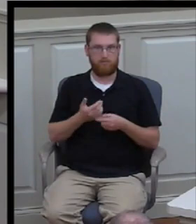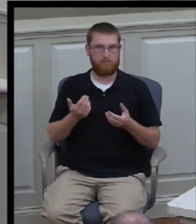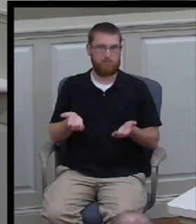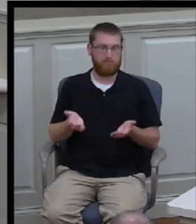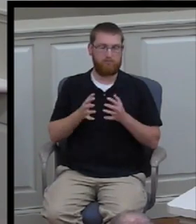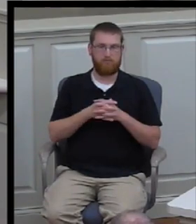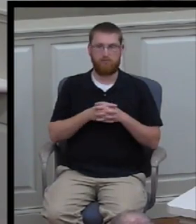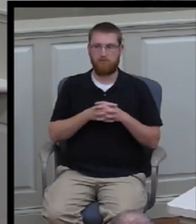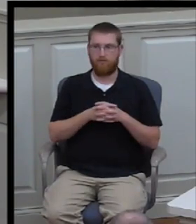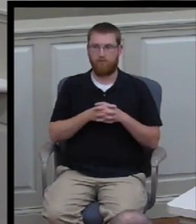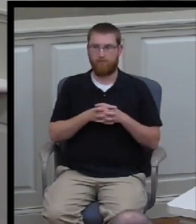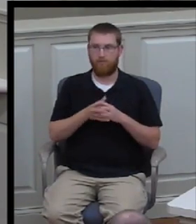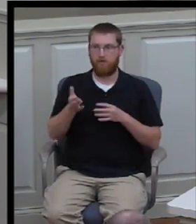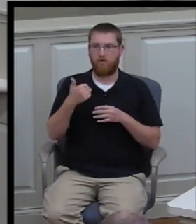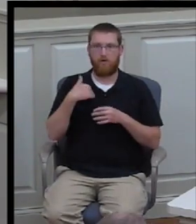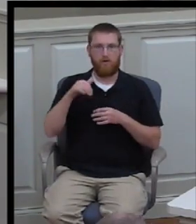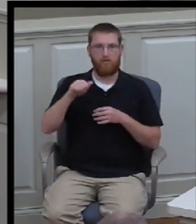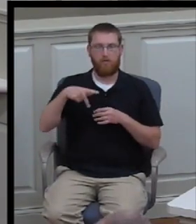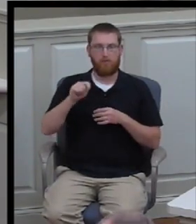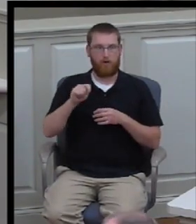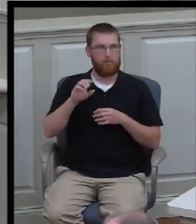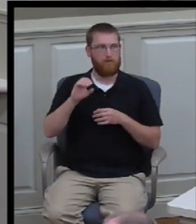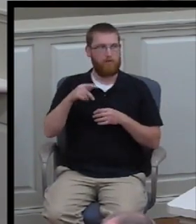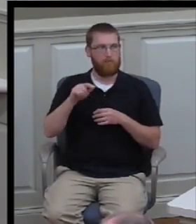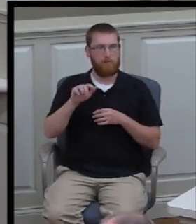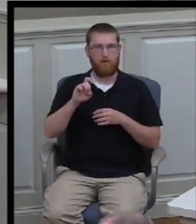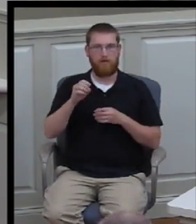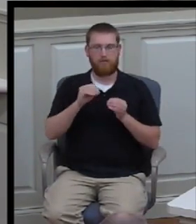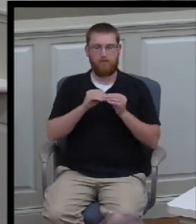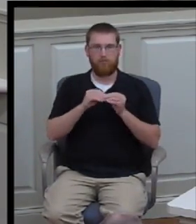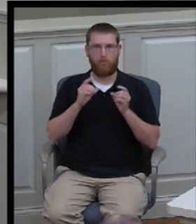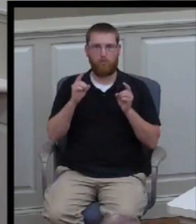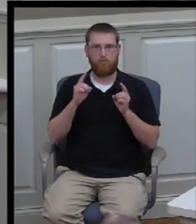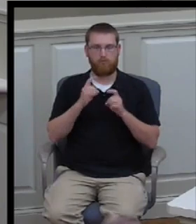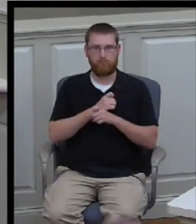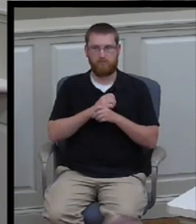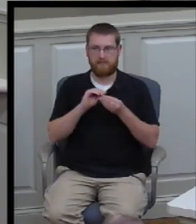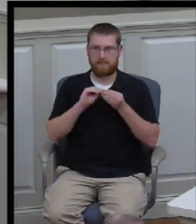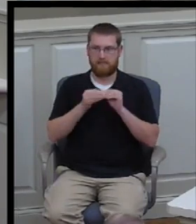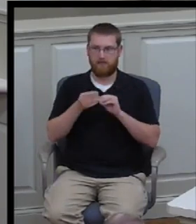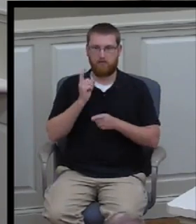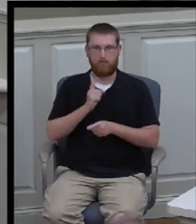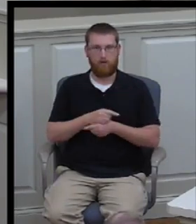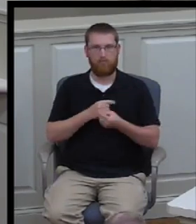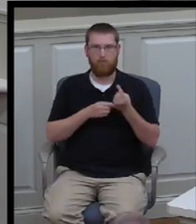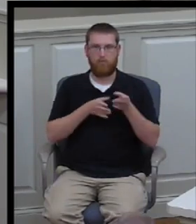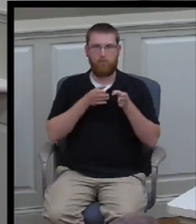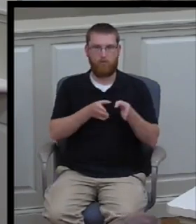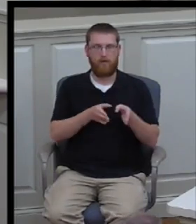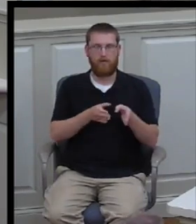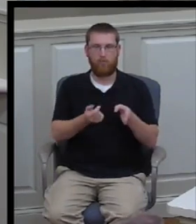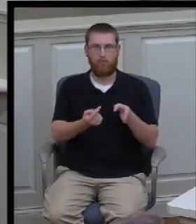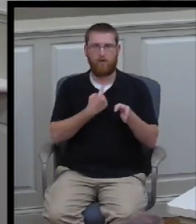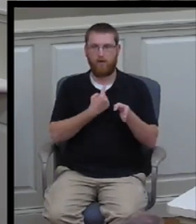I mean, we've got apartment complexes that are a tad bit denser than this. I can think on the other side of town that really have one driveway in, one driveway out. They